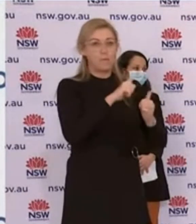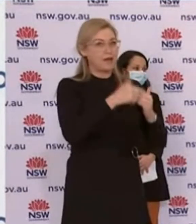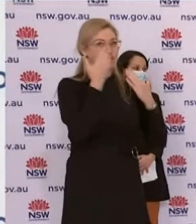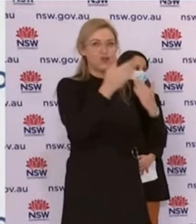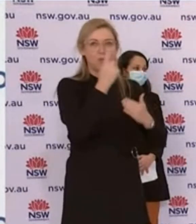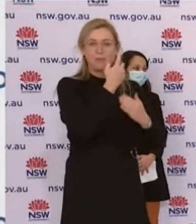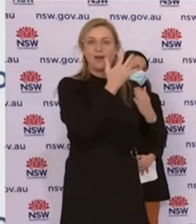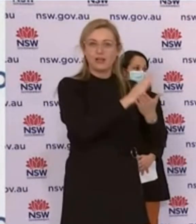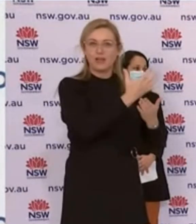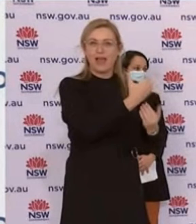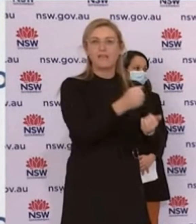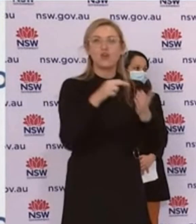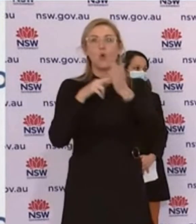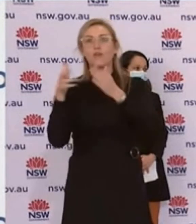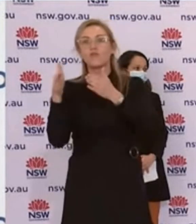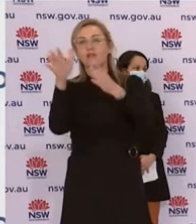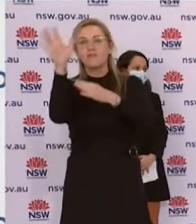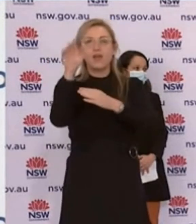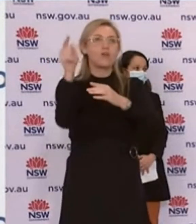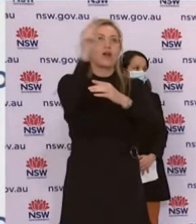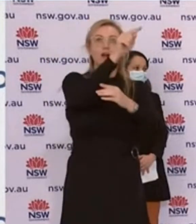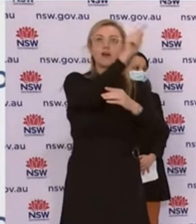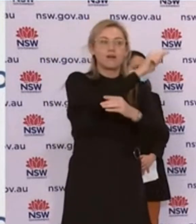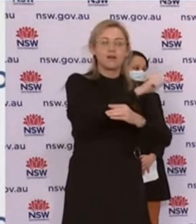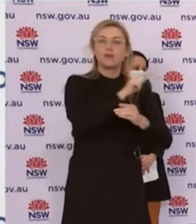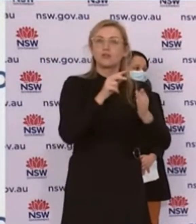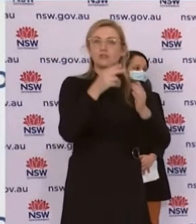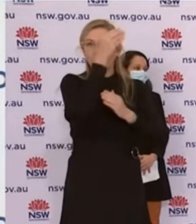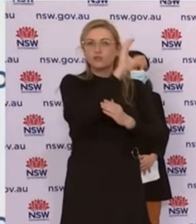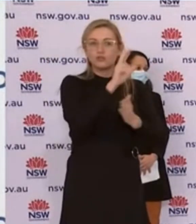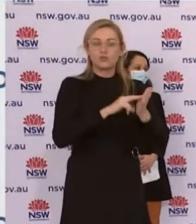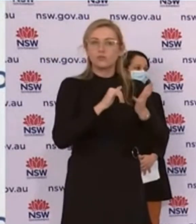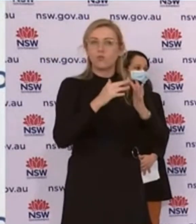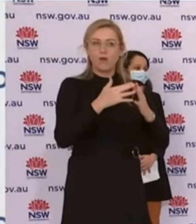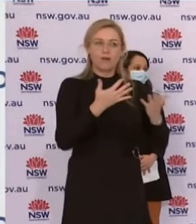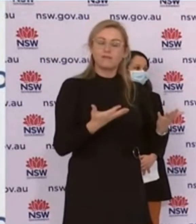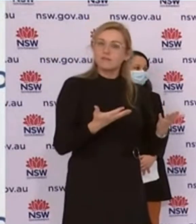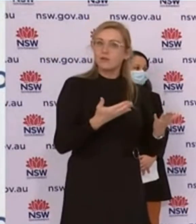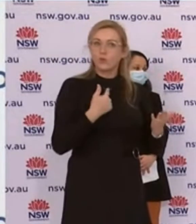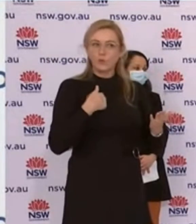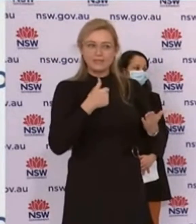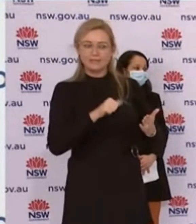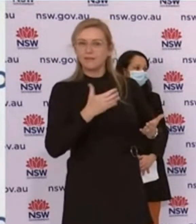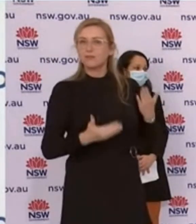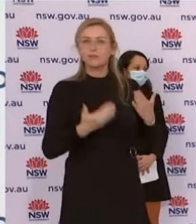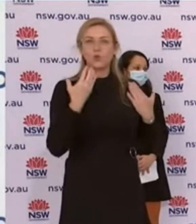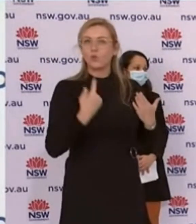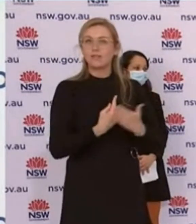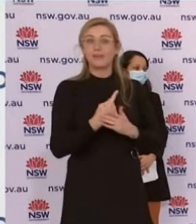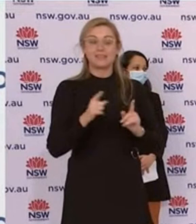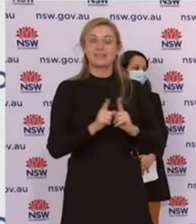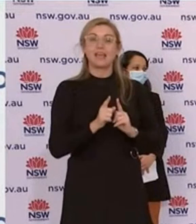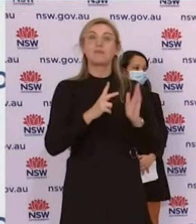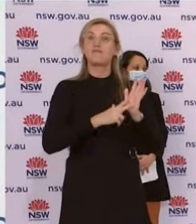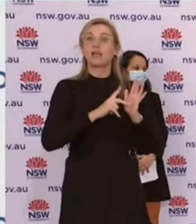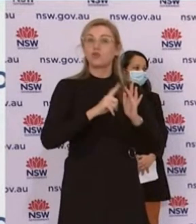and elsewhere. And given what is happening in other parts of regional New South Wales, and also what is happening in Victoria, in